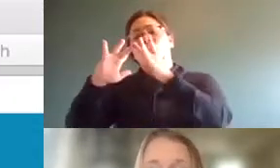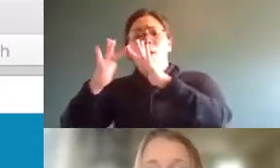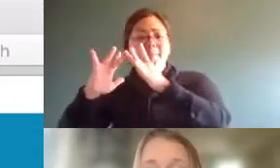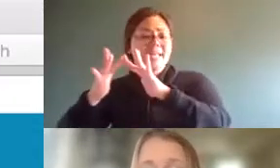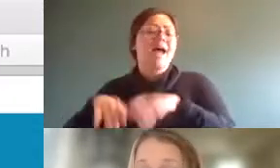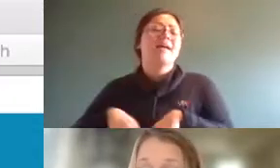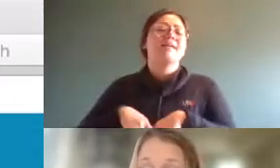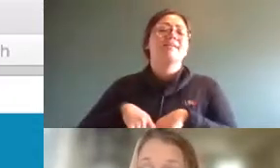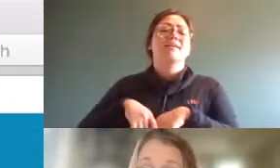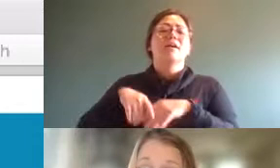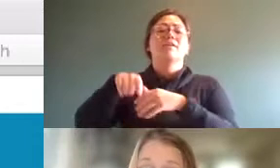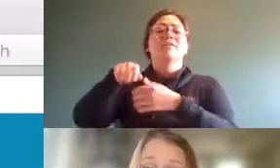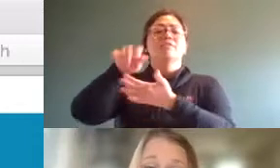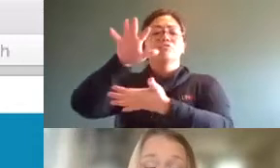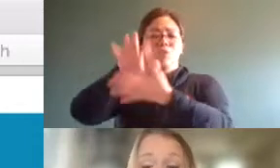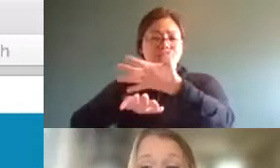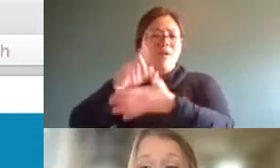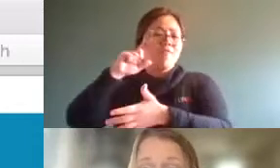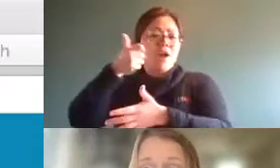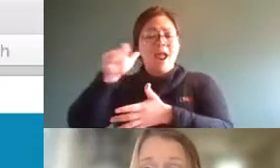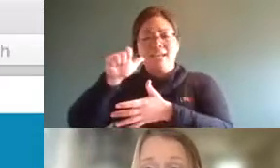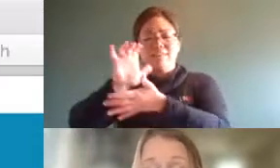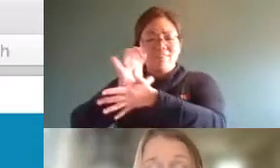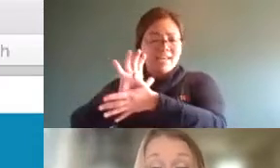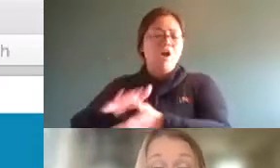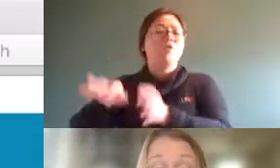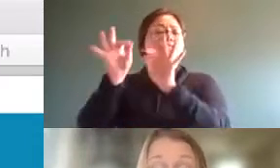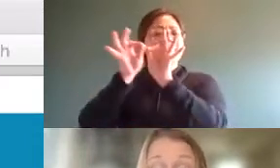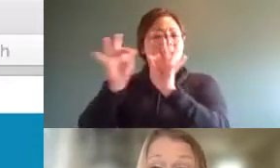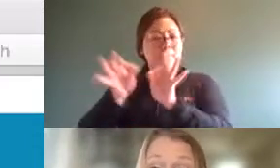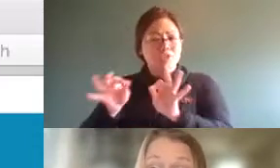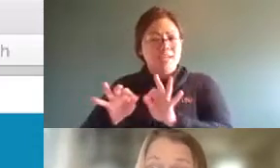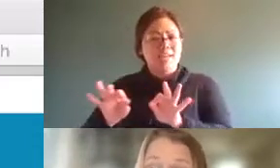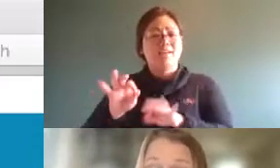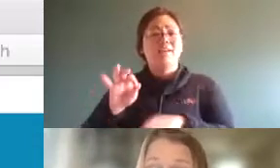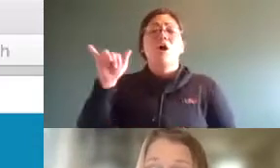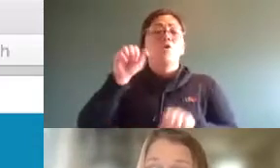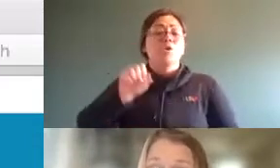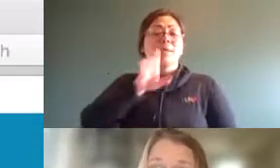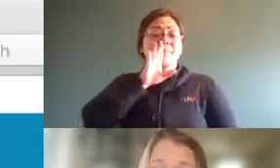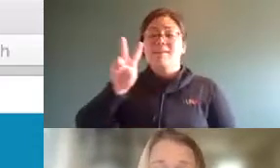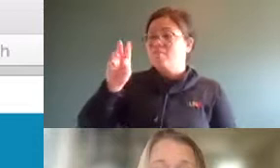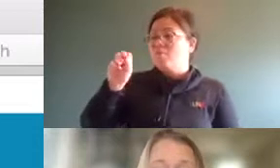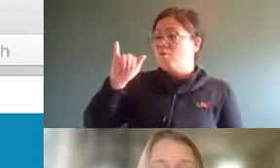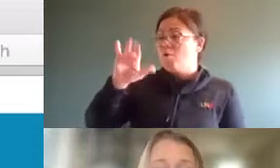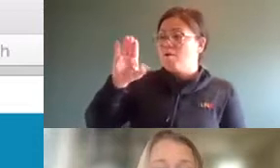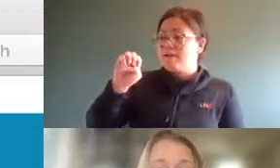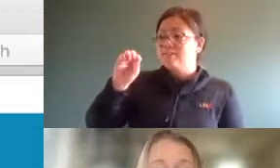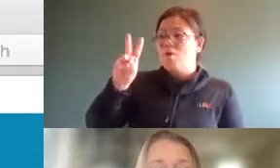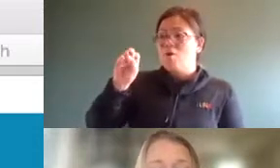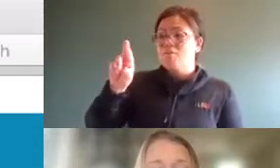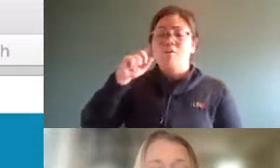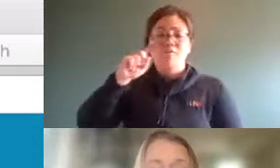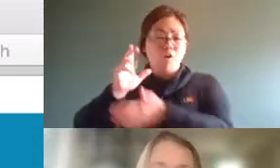website, transcriptions for videos, or captioning. That could also include voiceovers for videos.